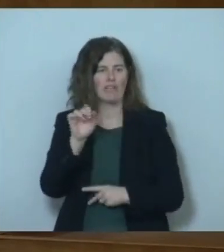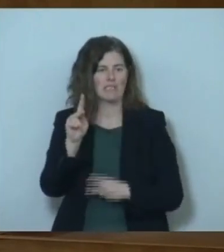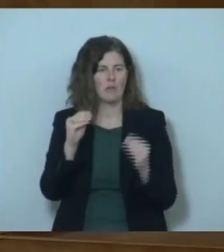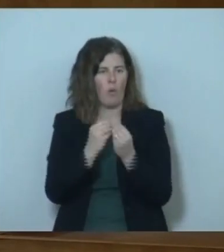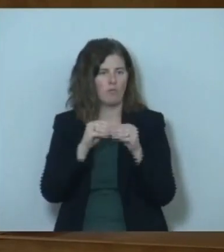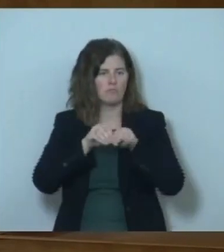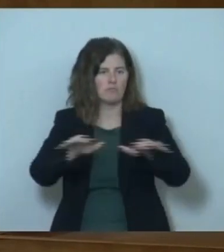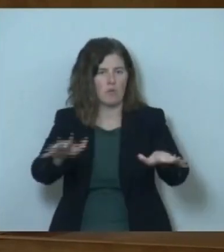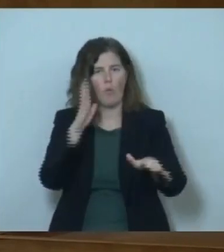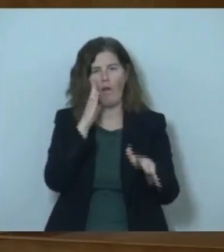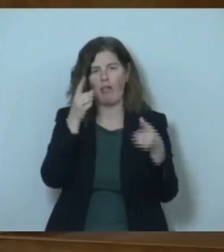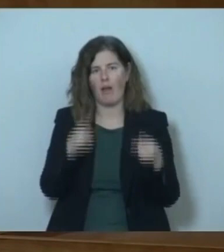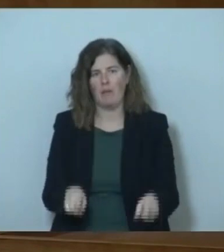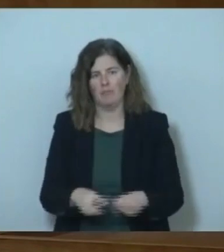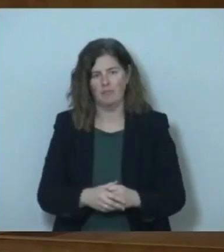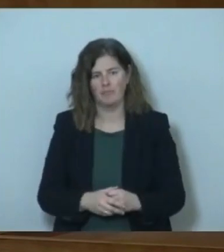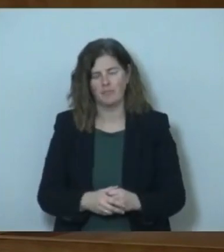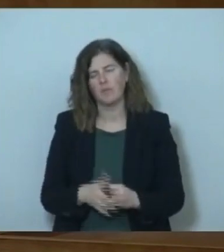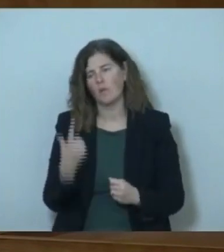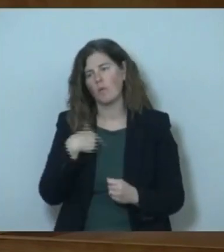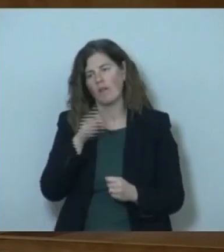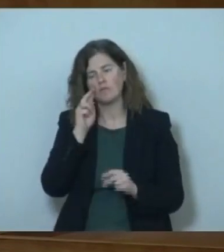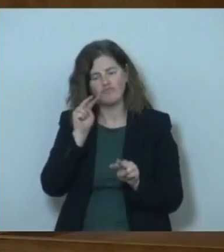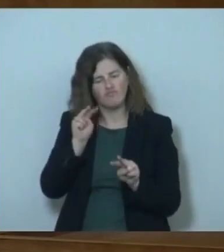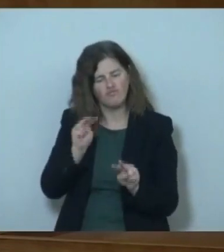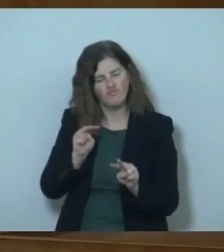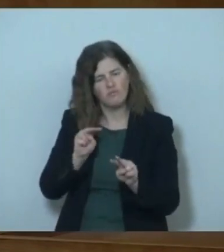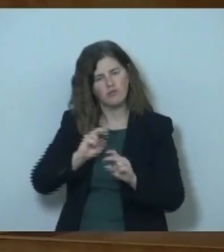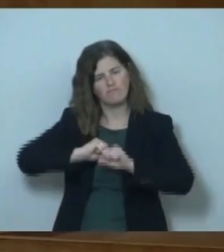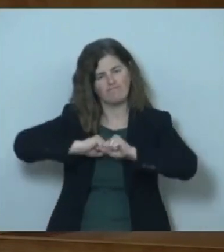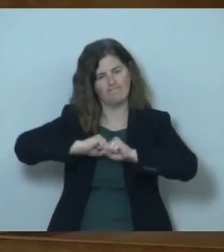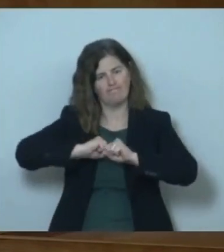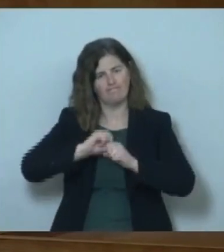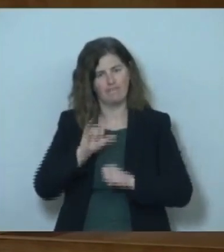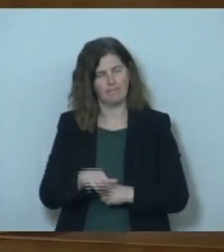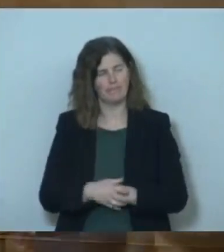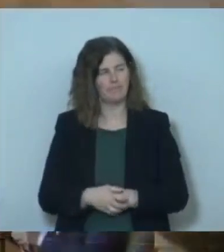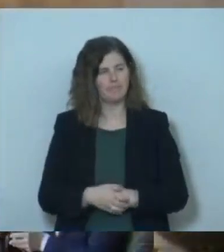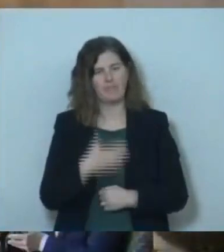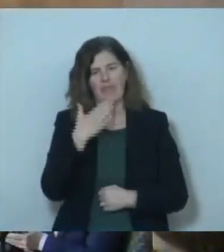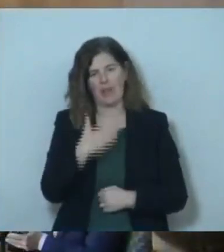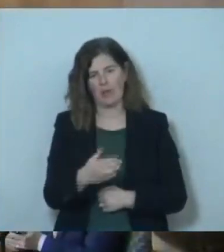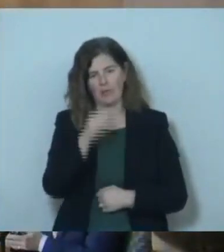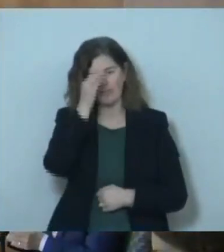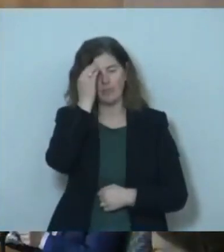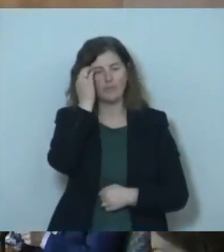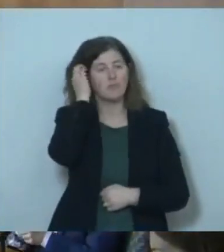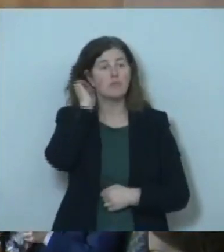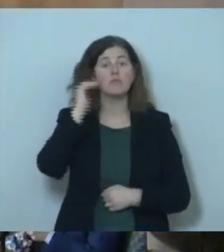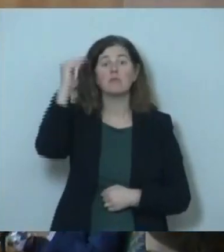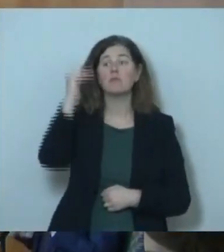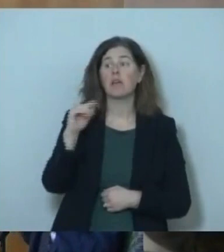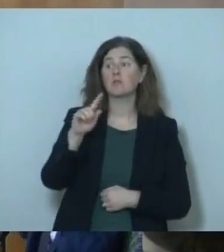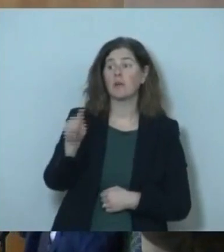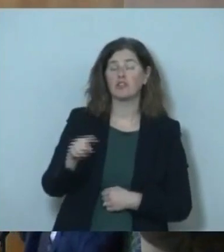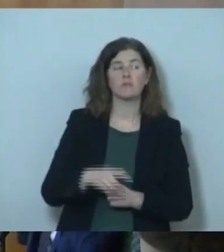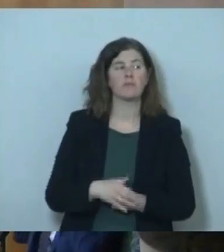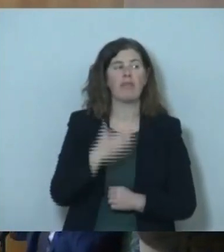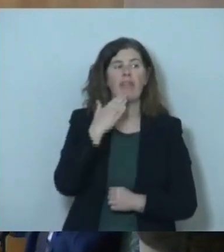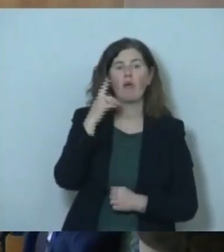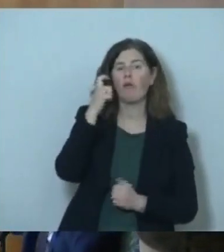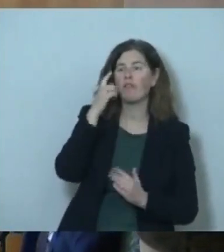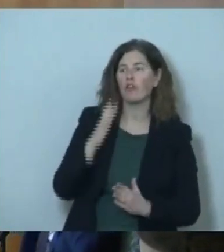virus replicates, and it's what we have to most fight against. Thank you. Next question. Thank you,